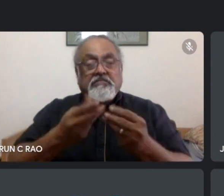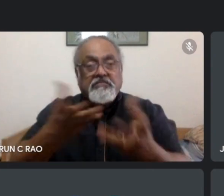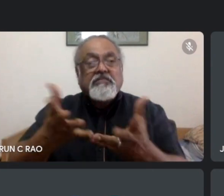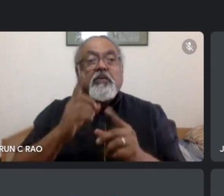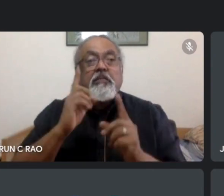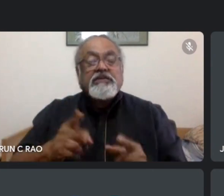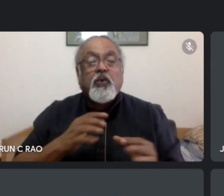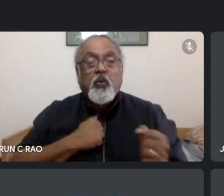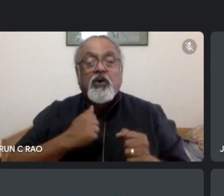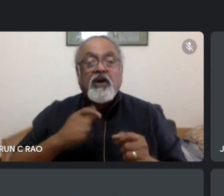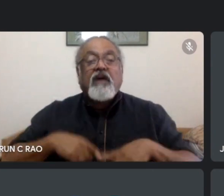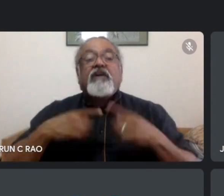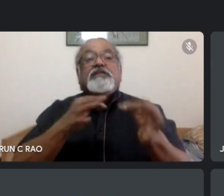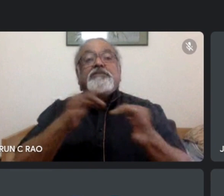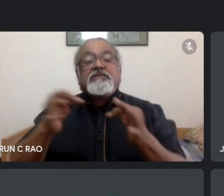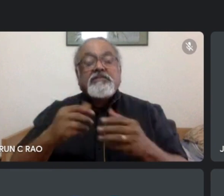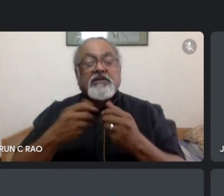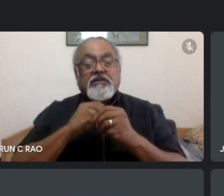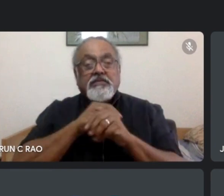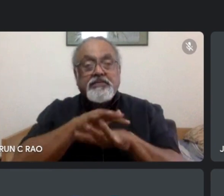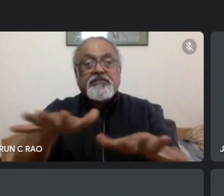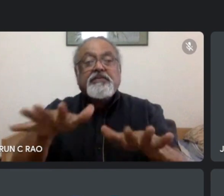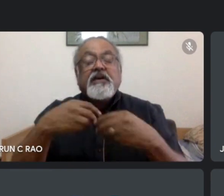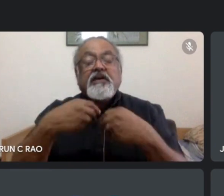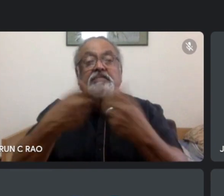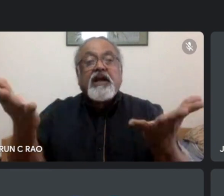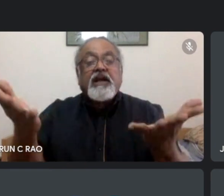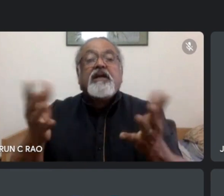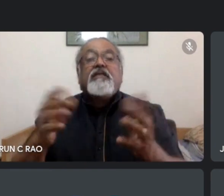And yeah, that would be all. Thank you very much.